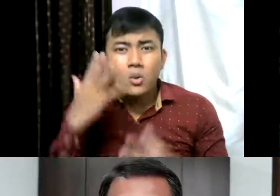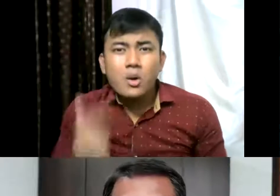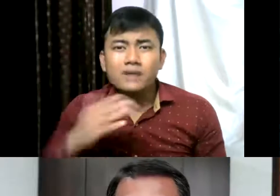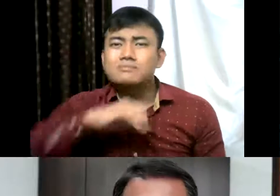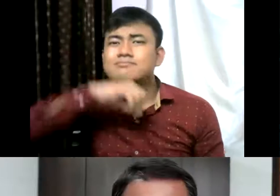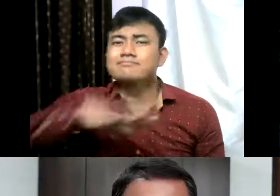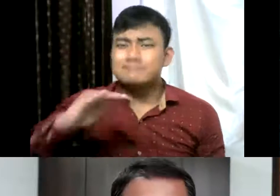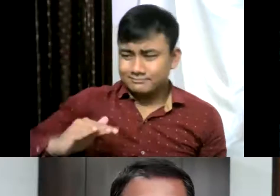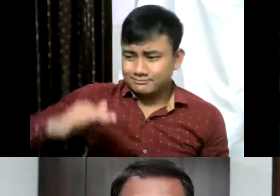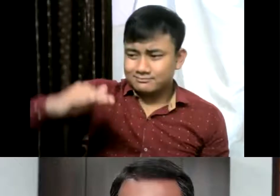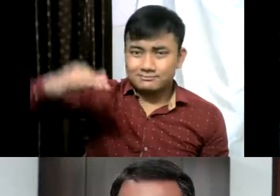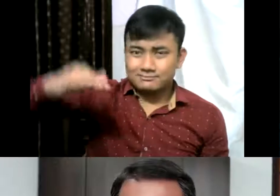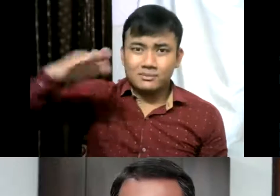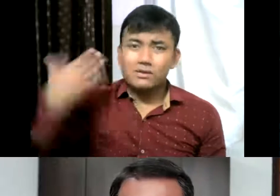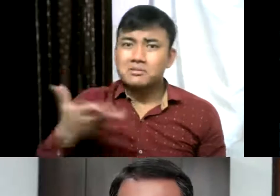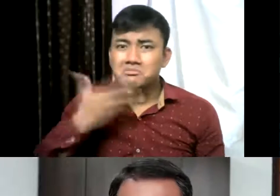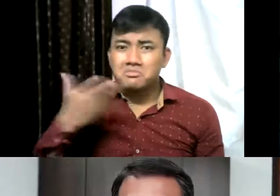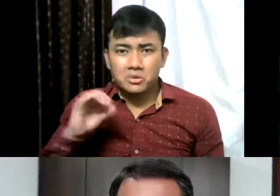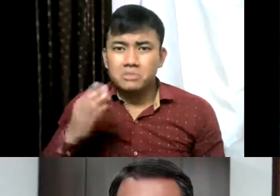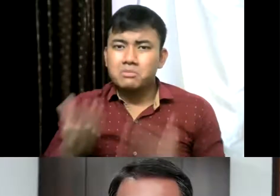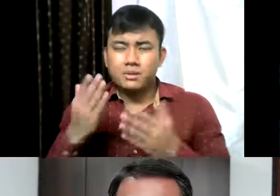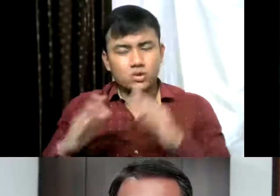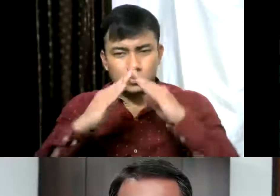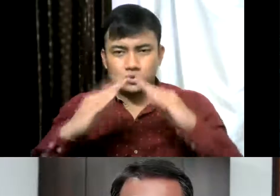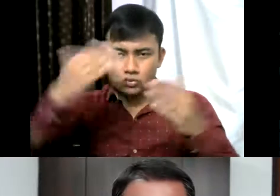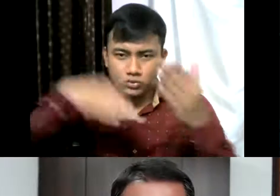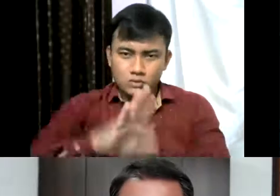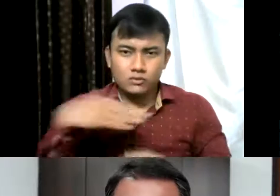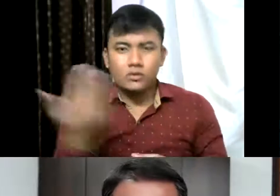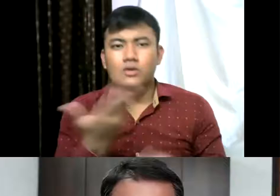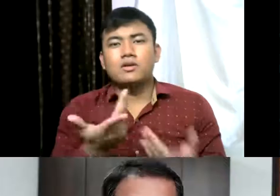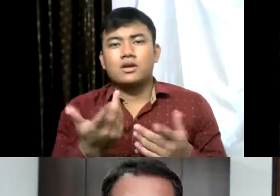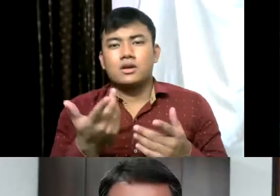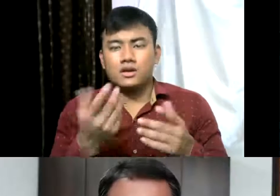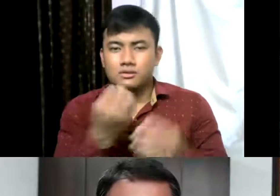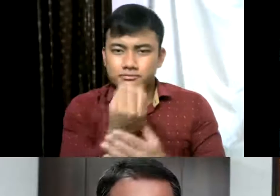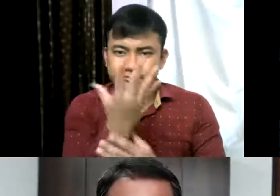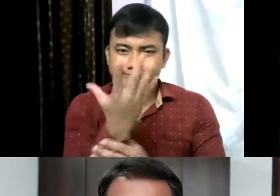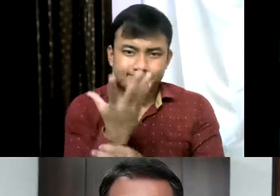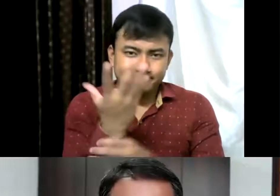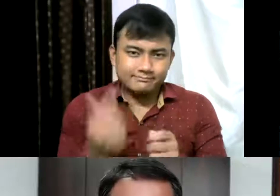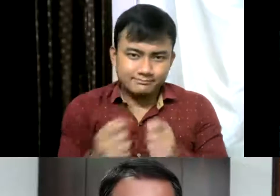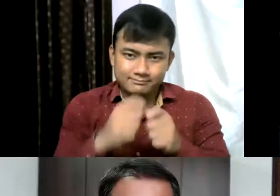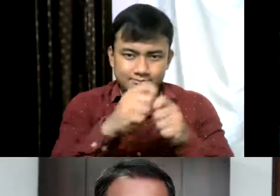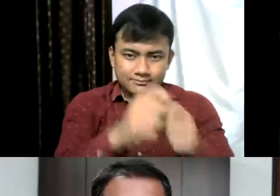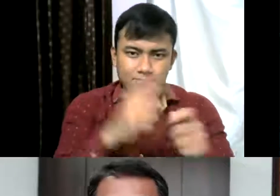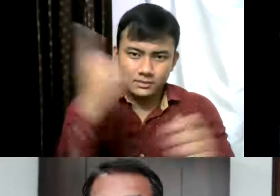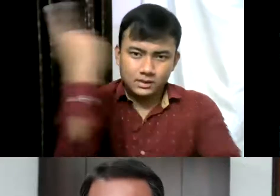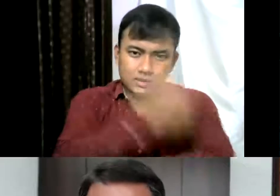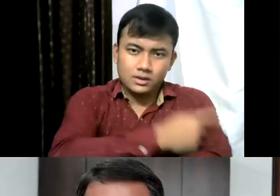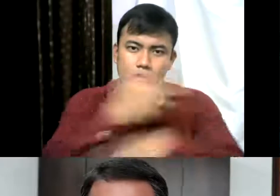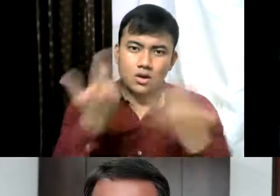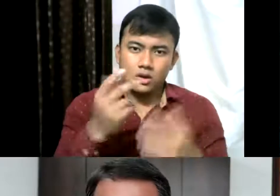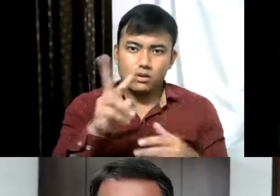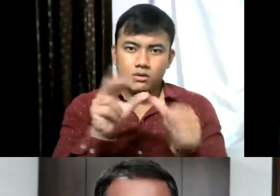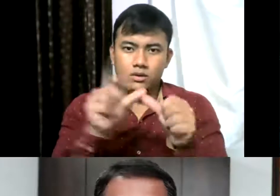culture. School we used to have a Rose Day and a Valentine's Day. And then suddenly, obviously most Indian families, they're like, how dare you